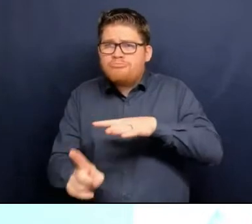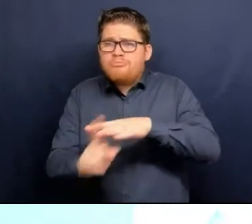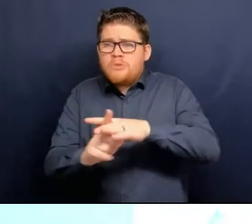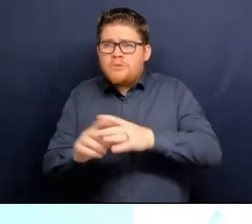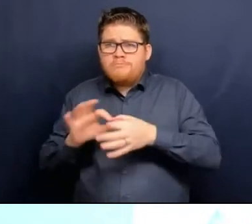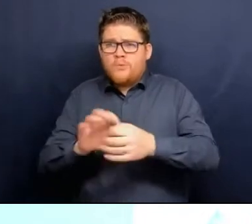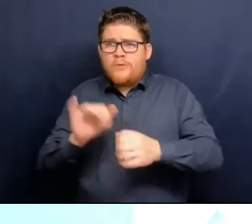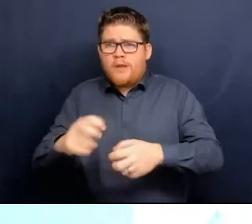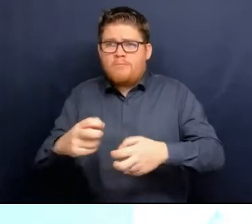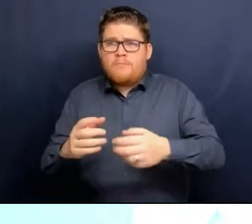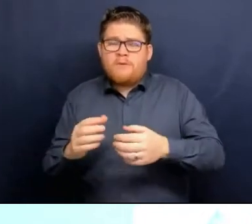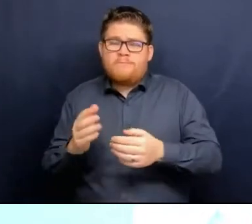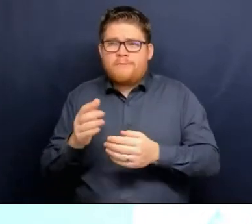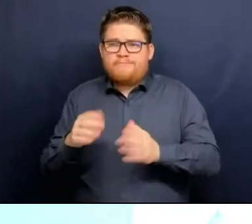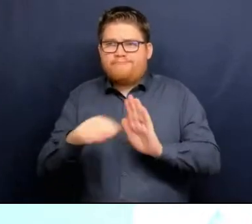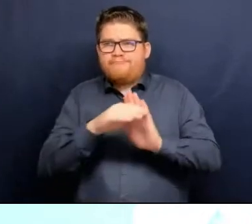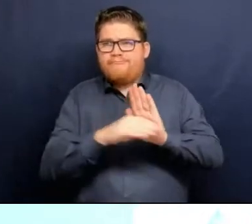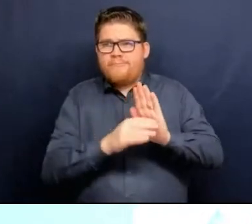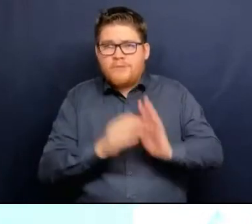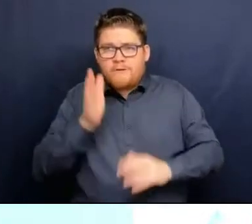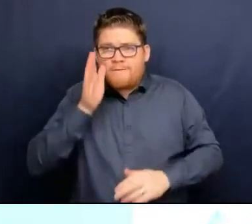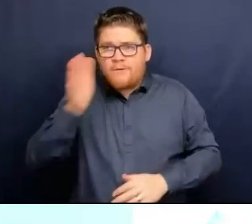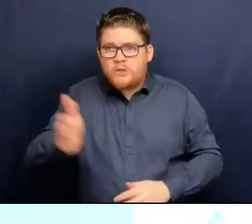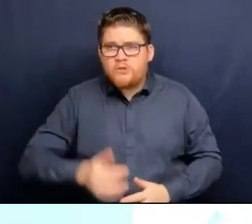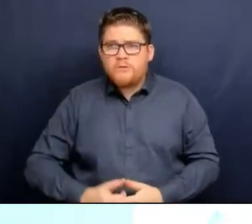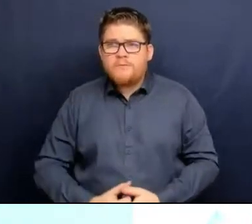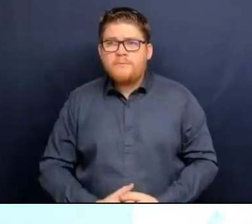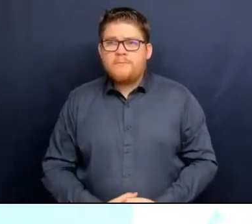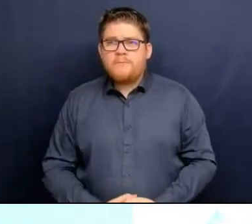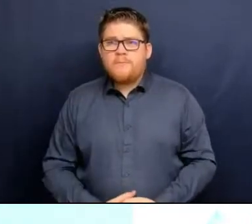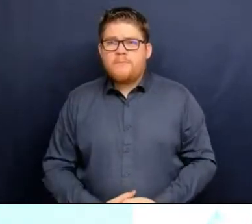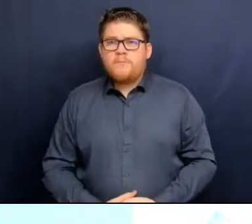can self-select on this. Yeah. Go, Lydia. Lydia's coming. Okay.